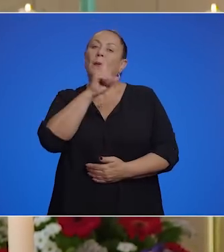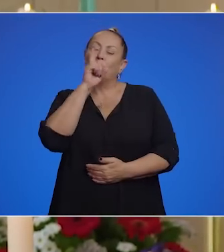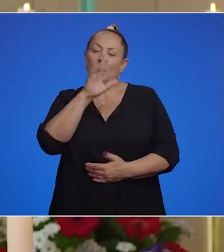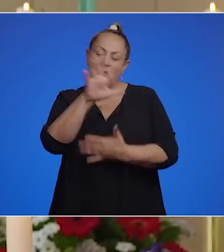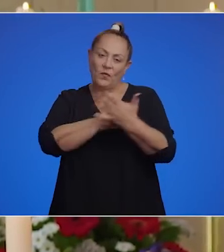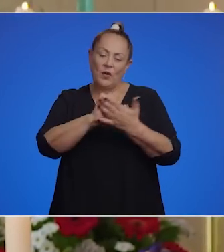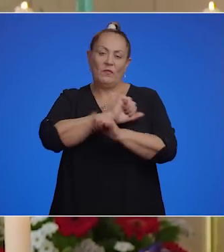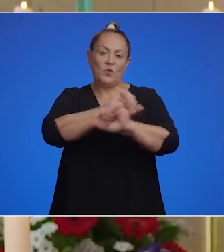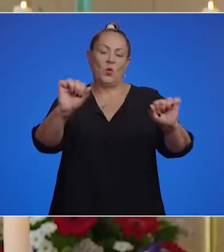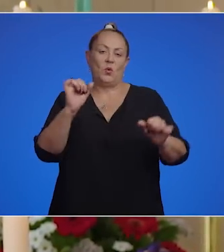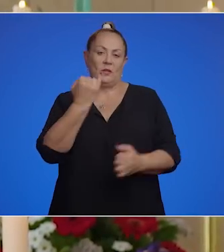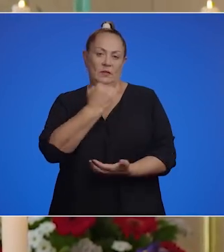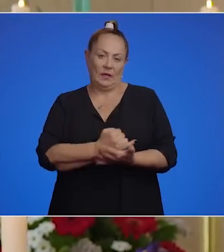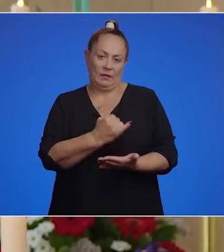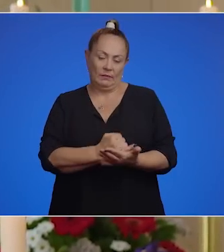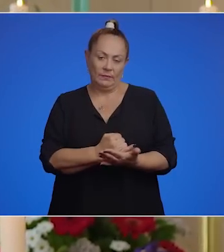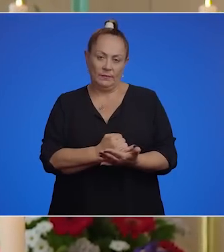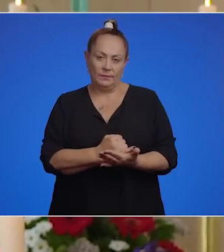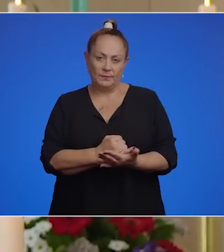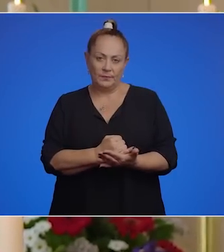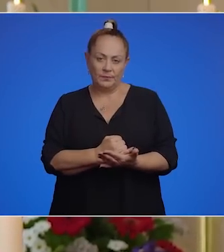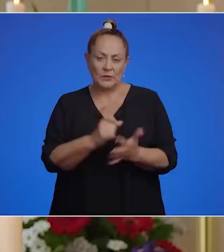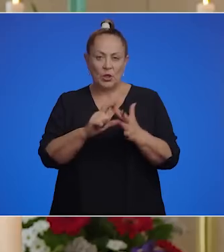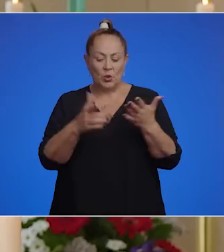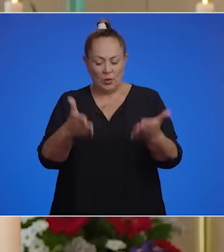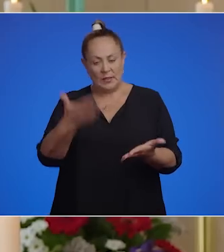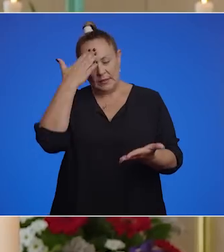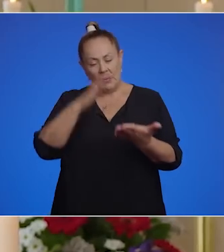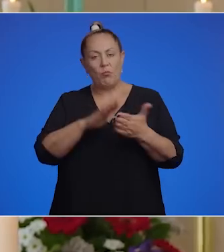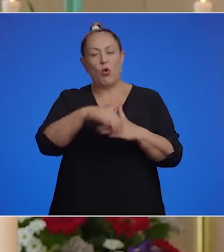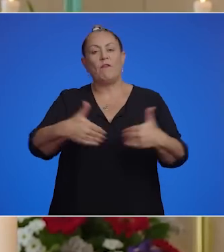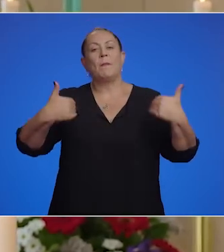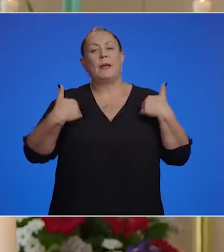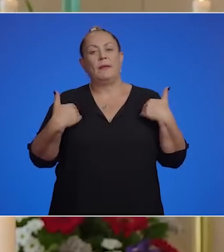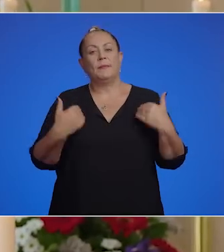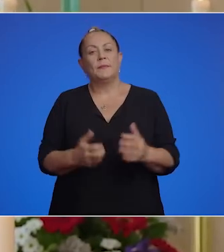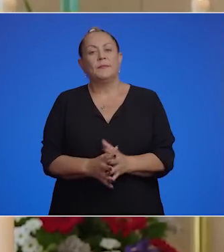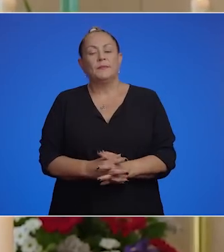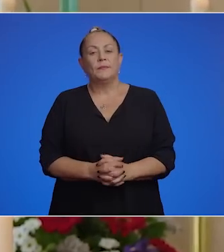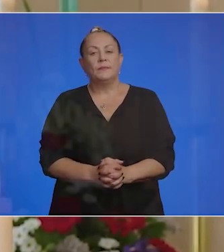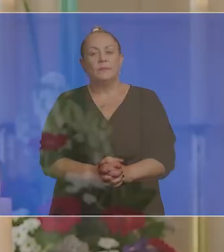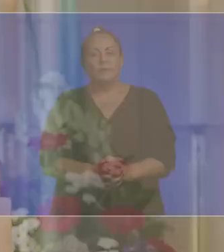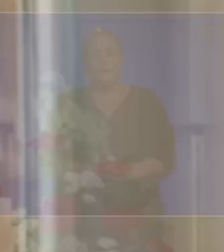many for the forgiveness of sins. Do this in memory of me.